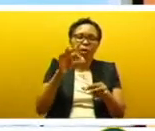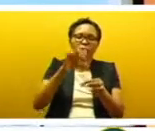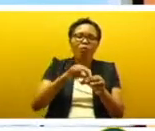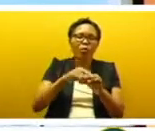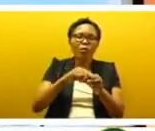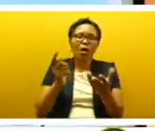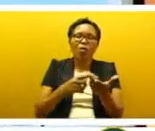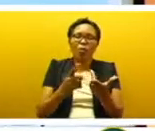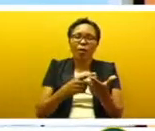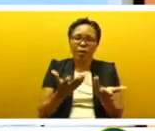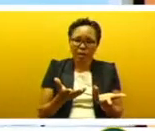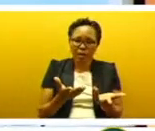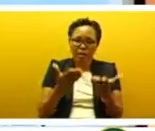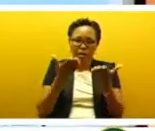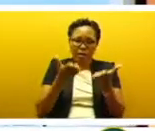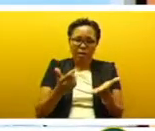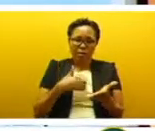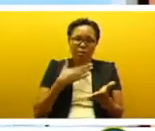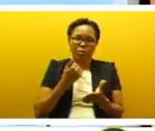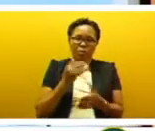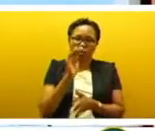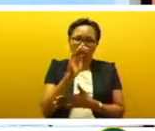I will invite you to look at